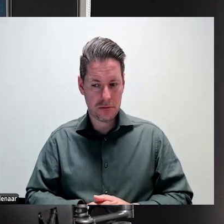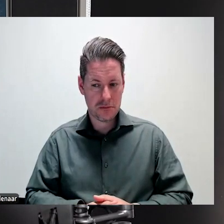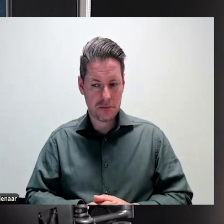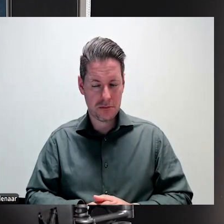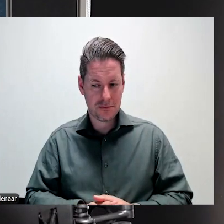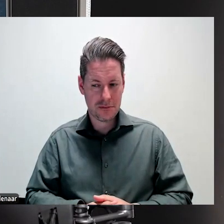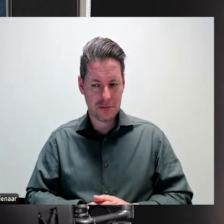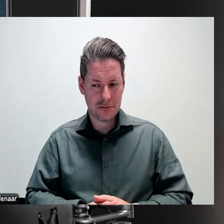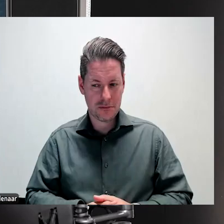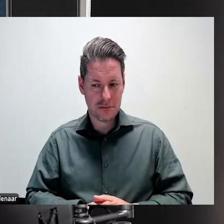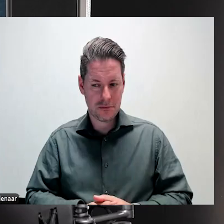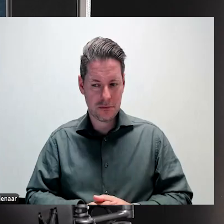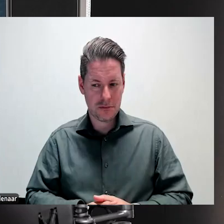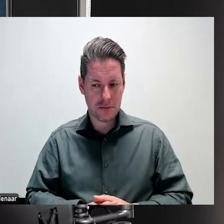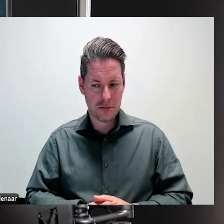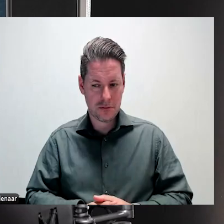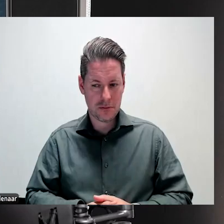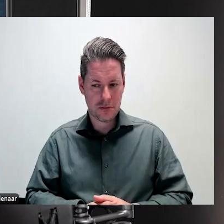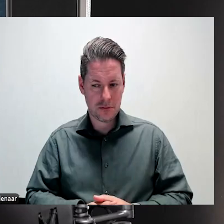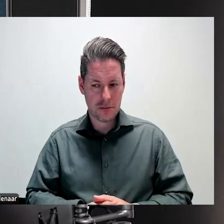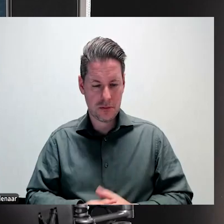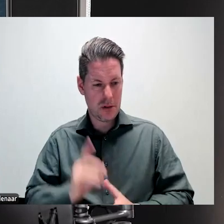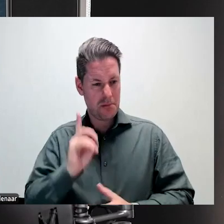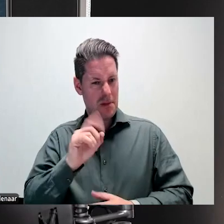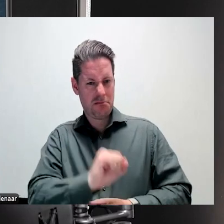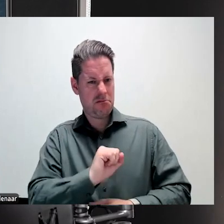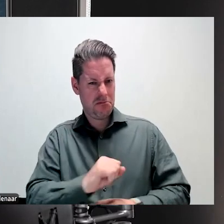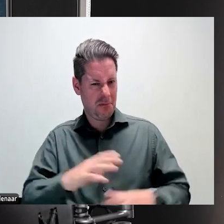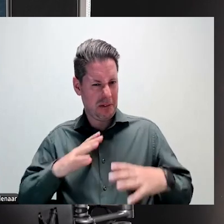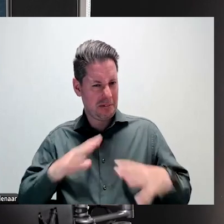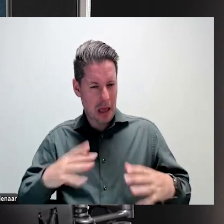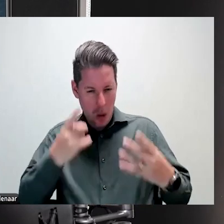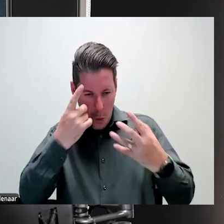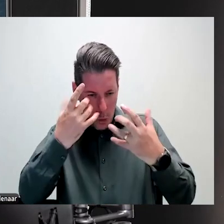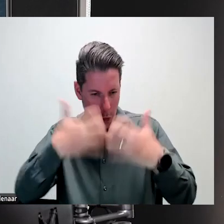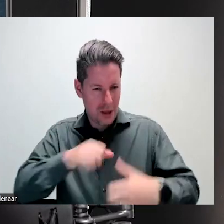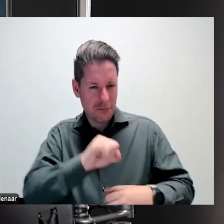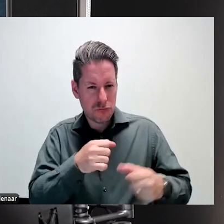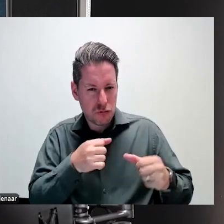that inbuilt aura where he could sort of sense something in front of him.